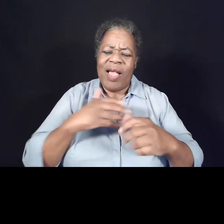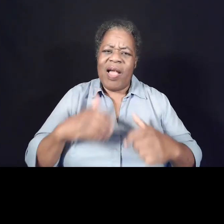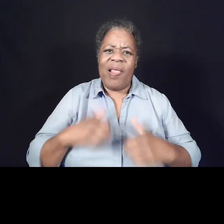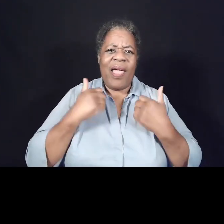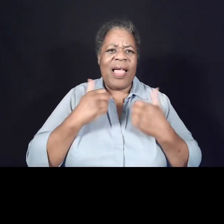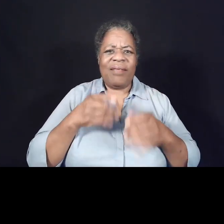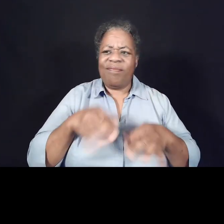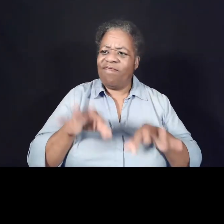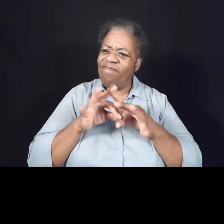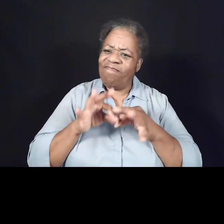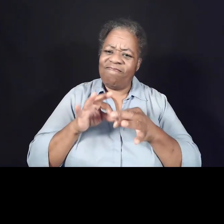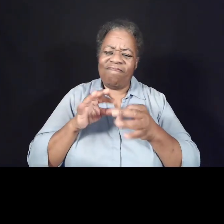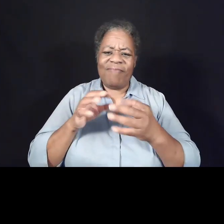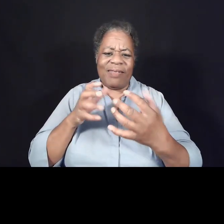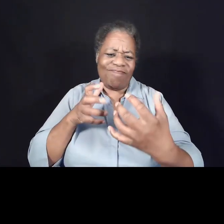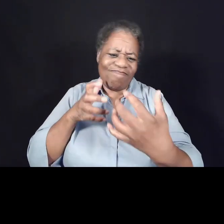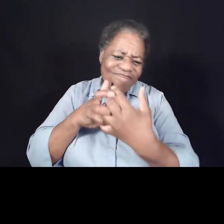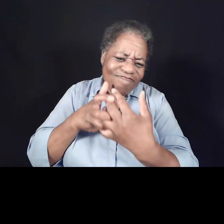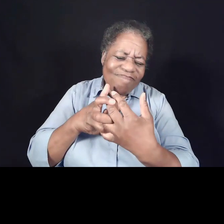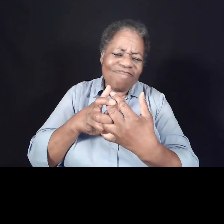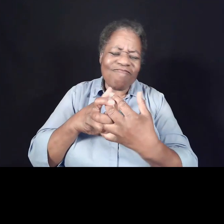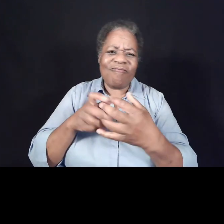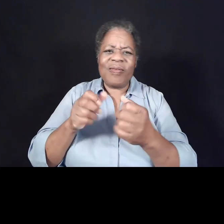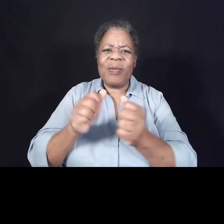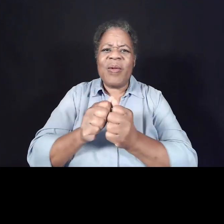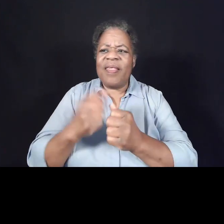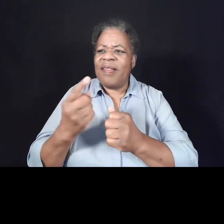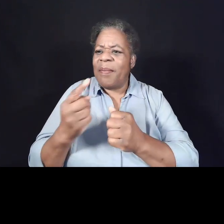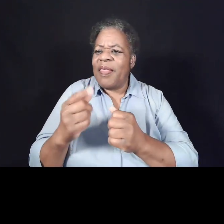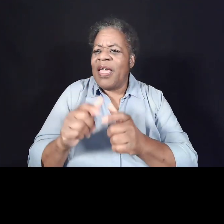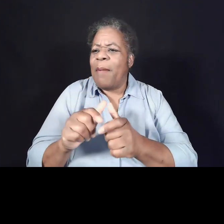we're part of something bigger than ourselves.